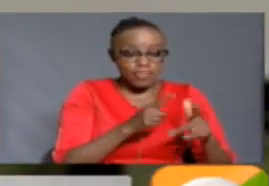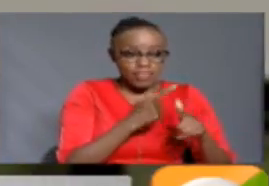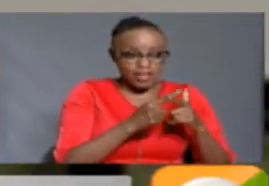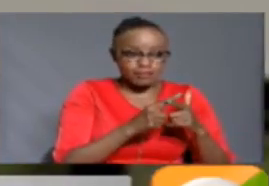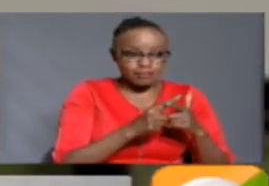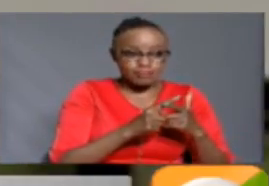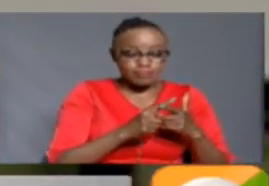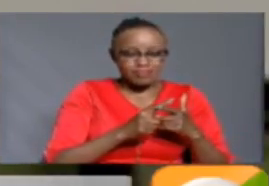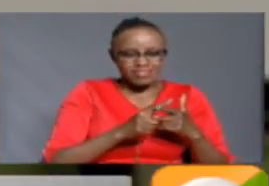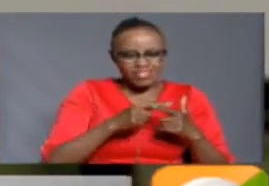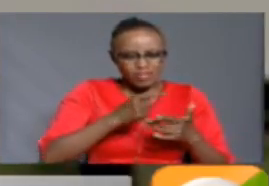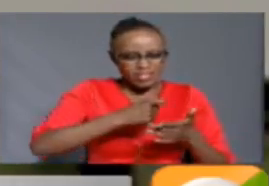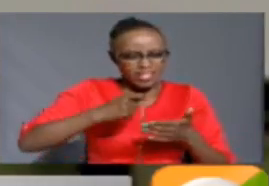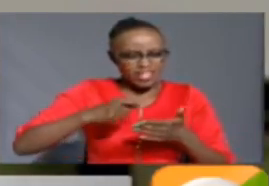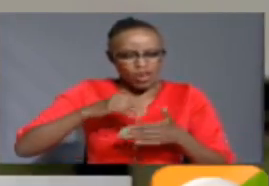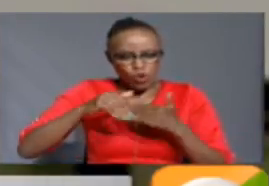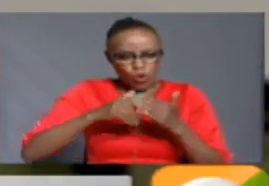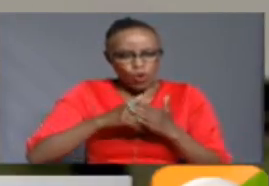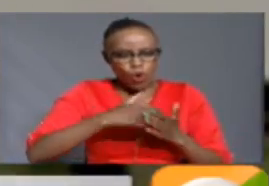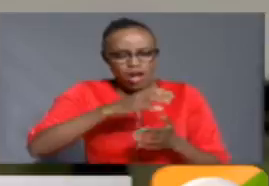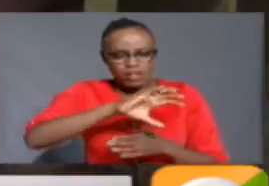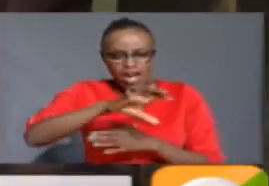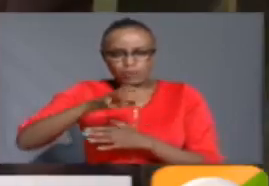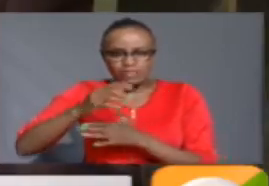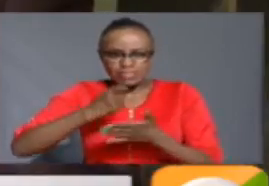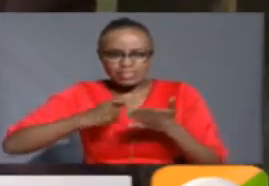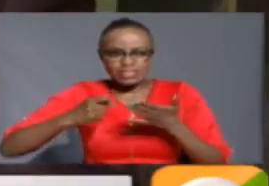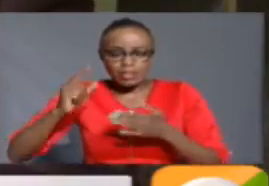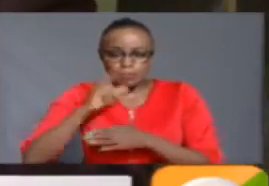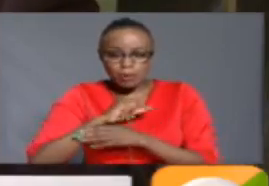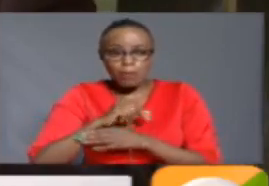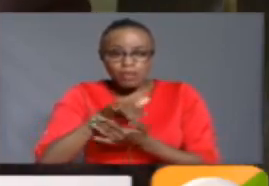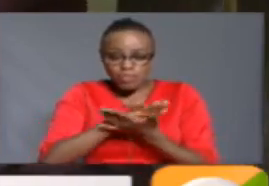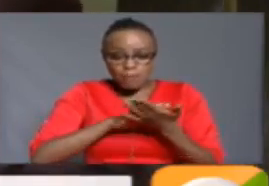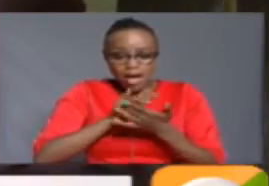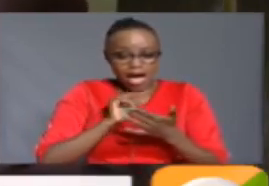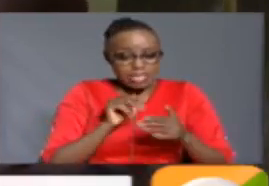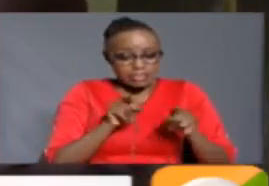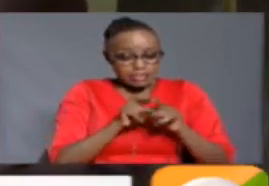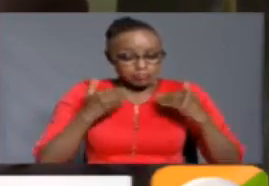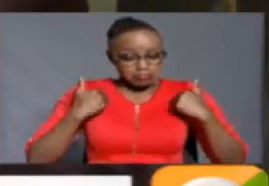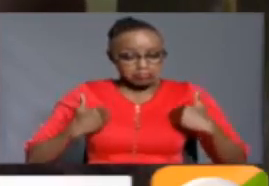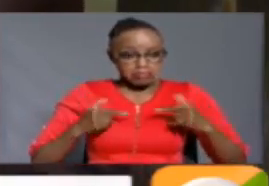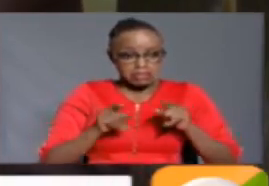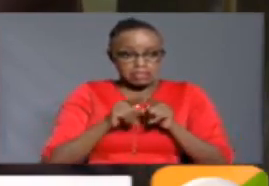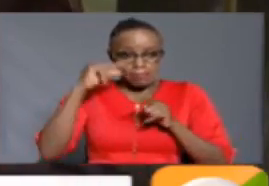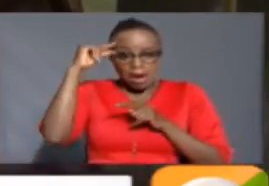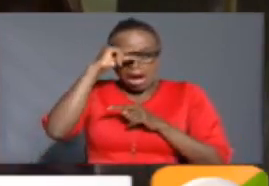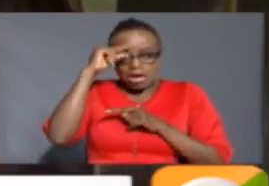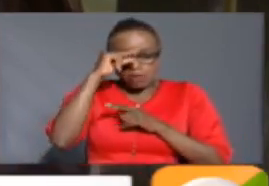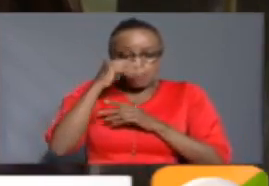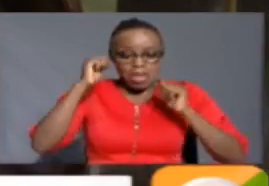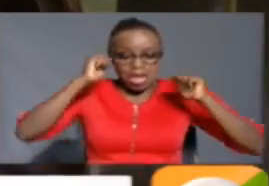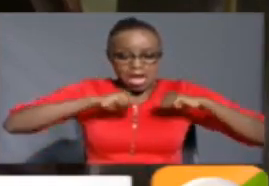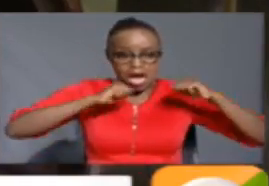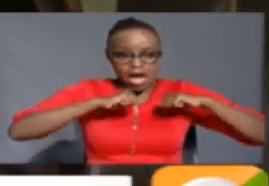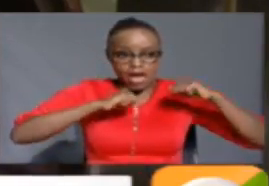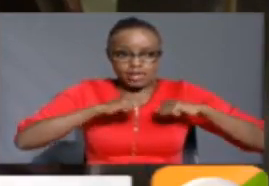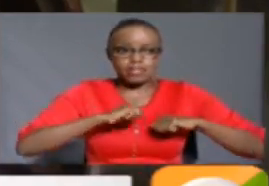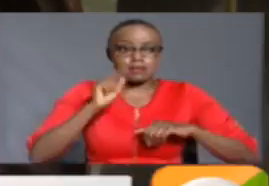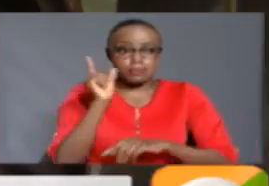we signed. I think every county signed. Yeah. So on the basis of the fact that as a governor, I entered into an